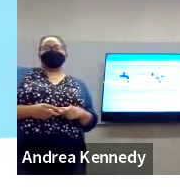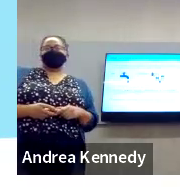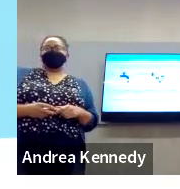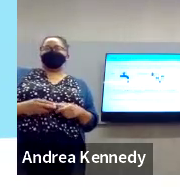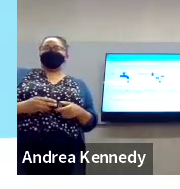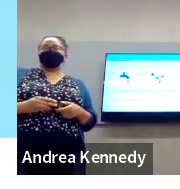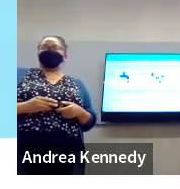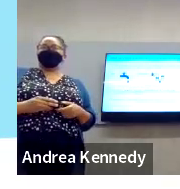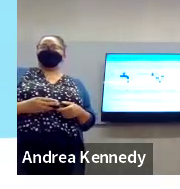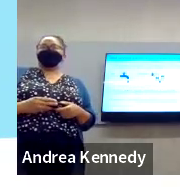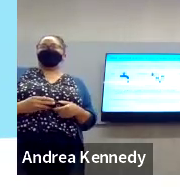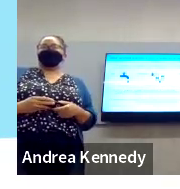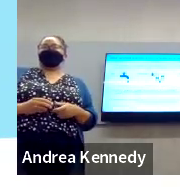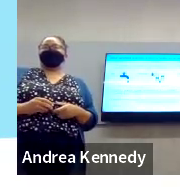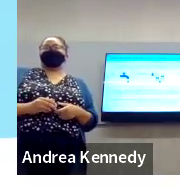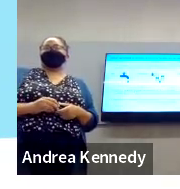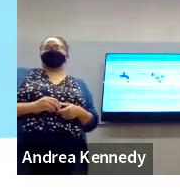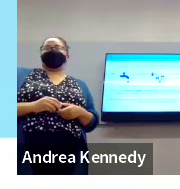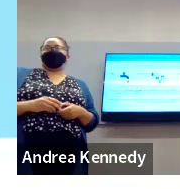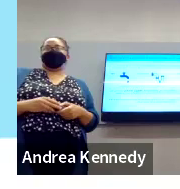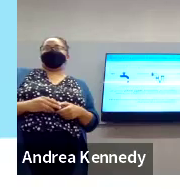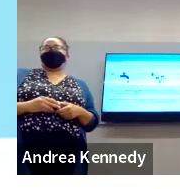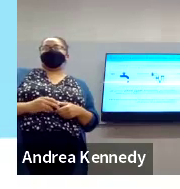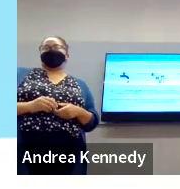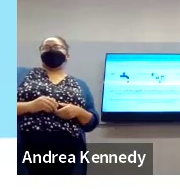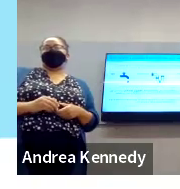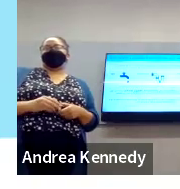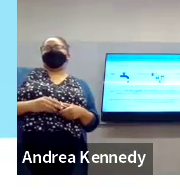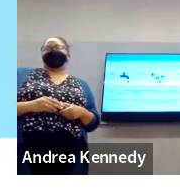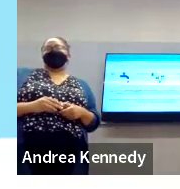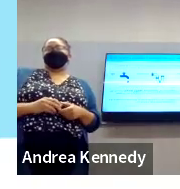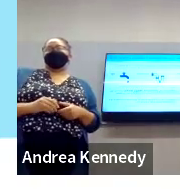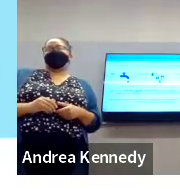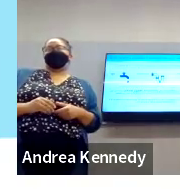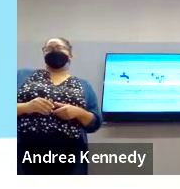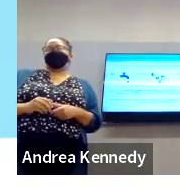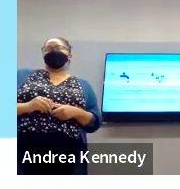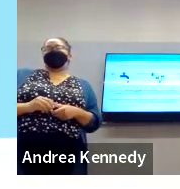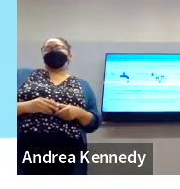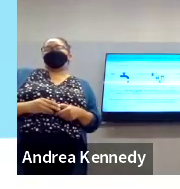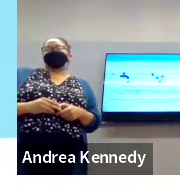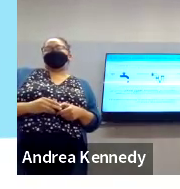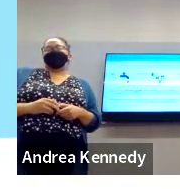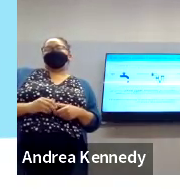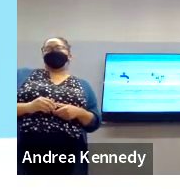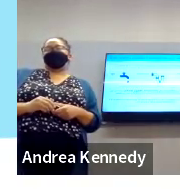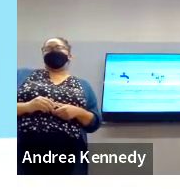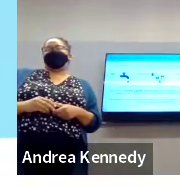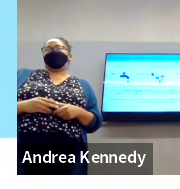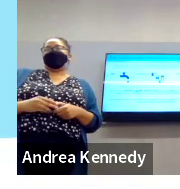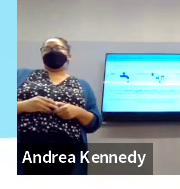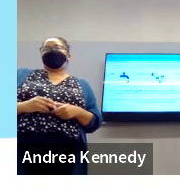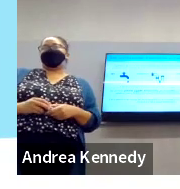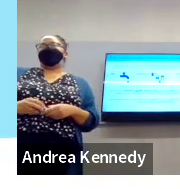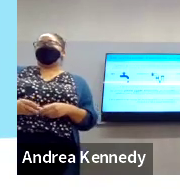but in my case, I said, okay, I was paying 2,200, including all bills,